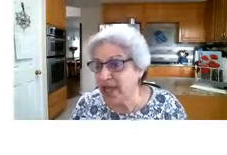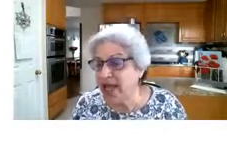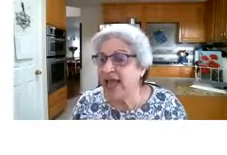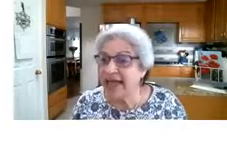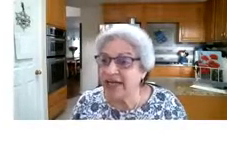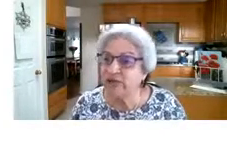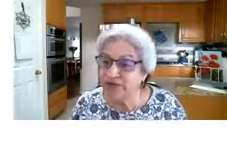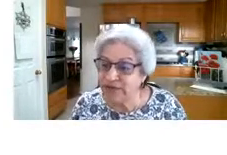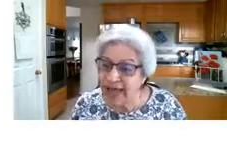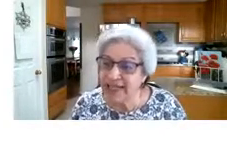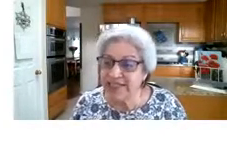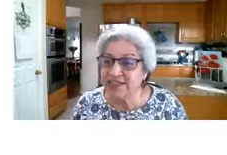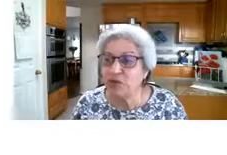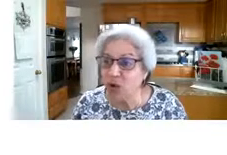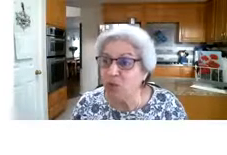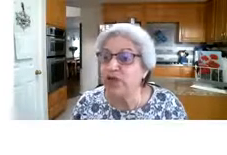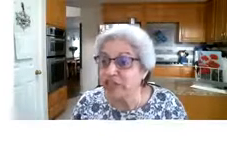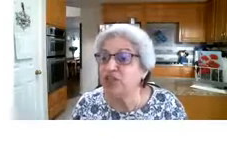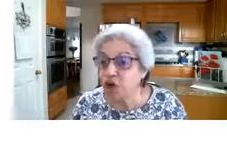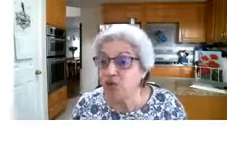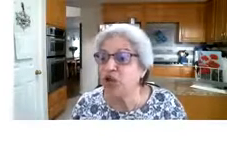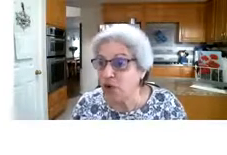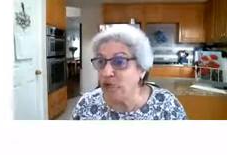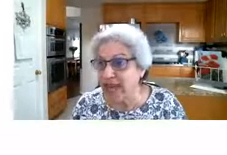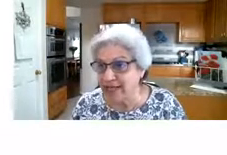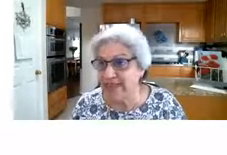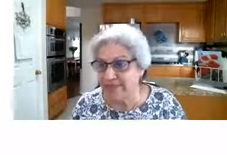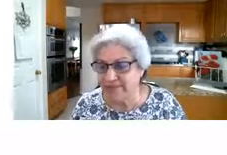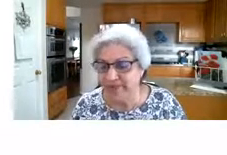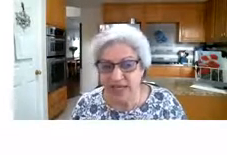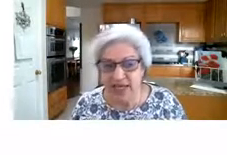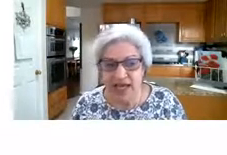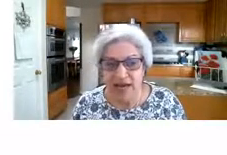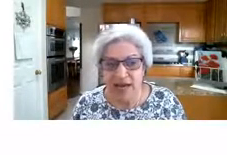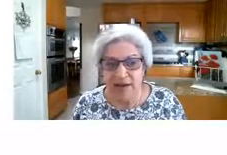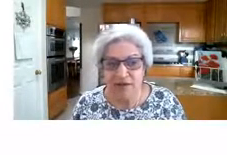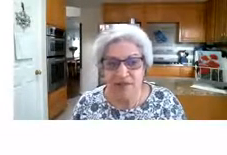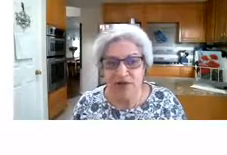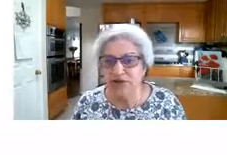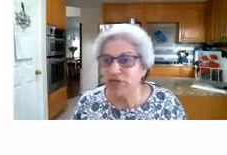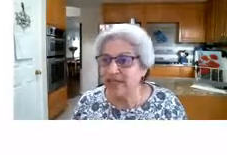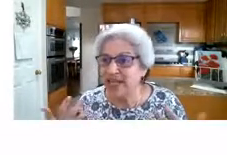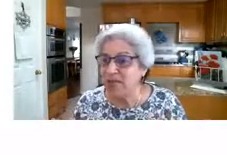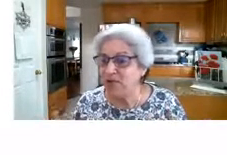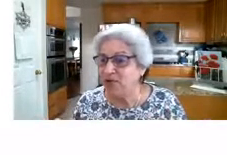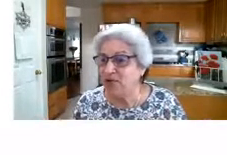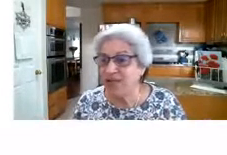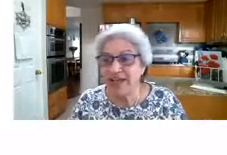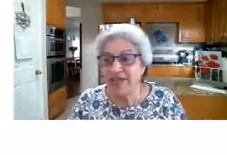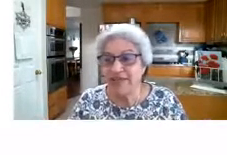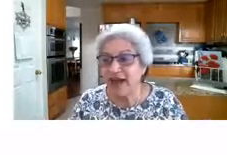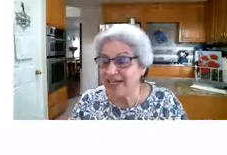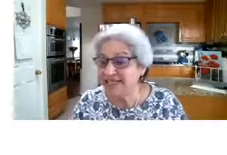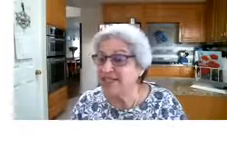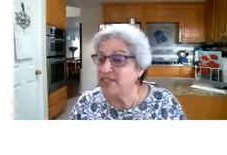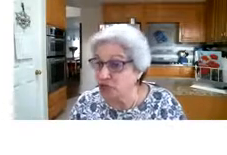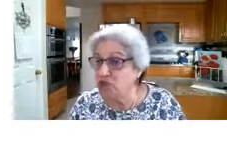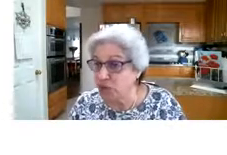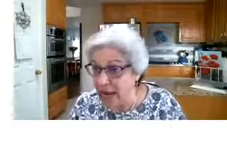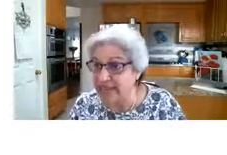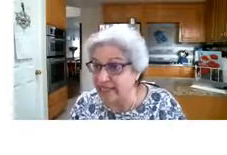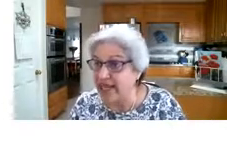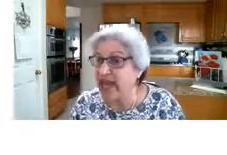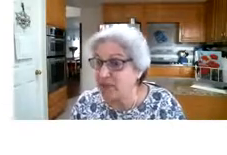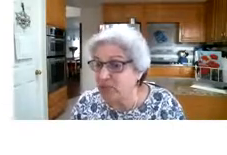true. And it reflects what we don't know yet. So for example, the vaccines